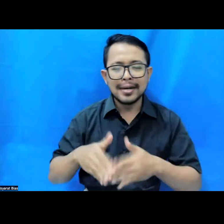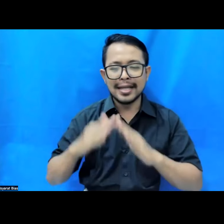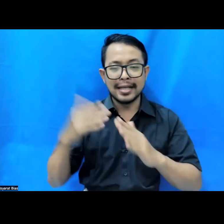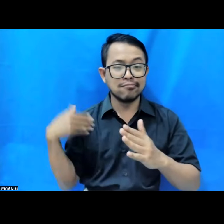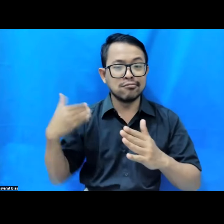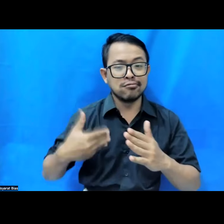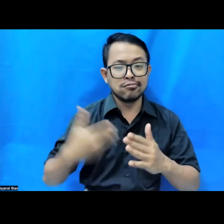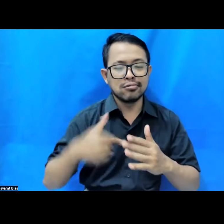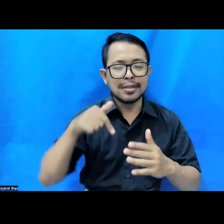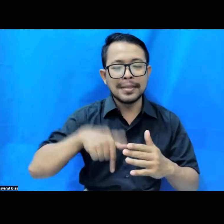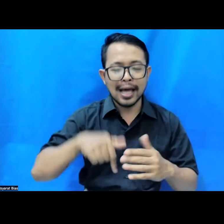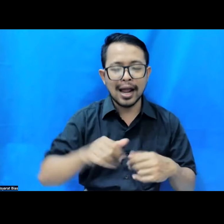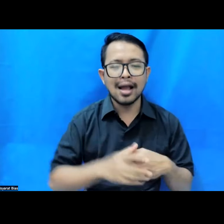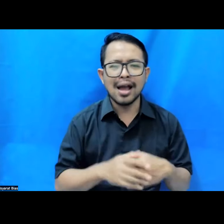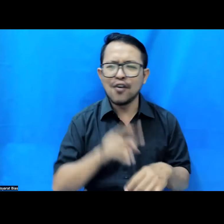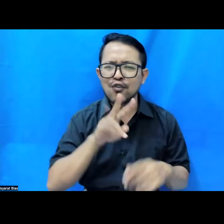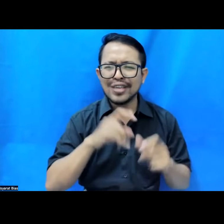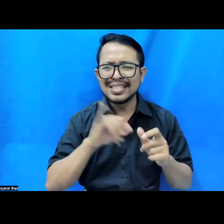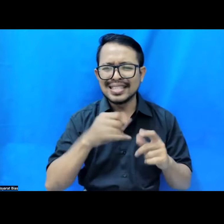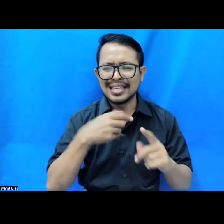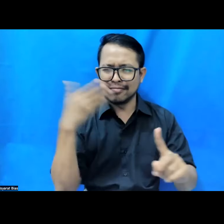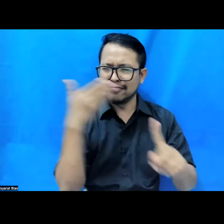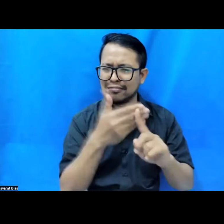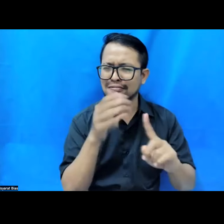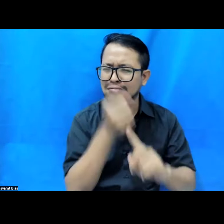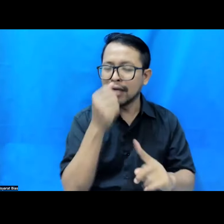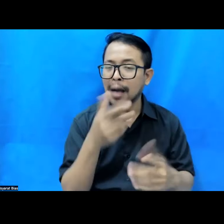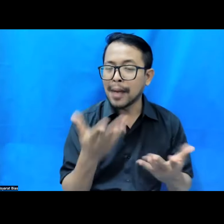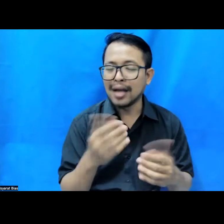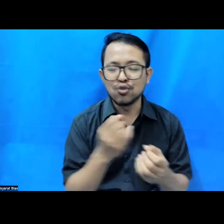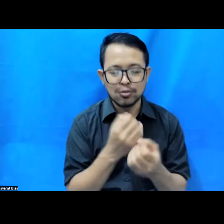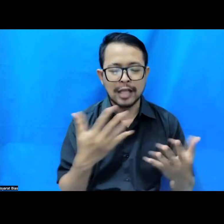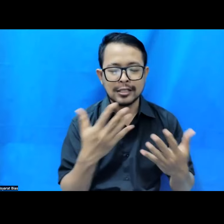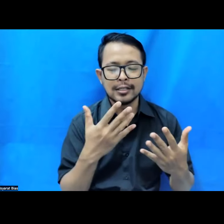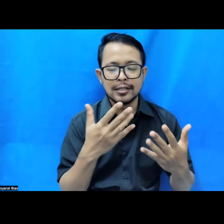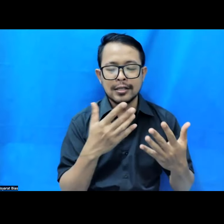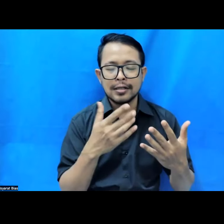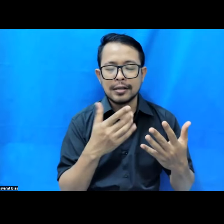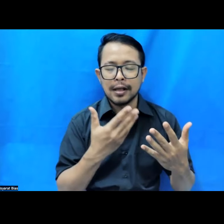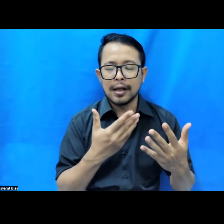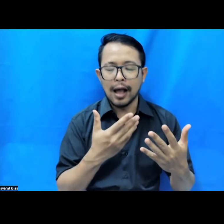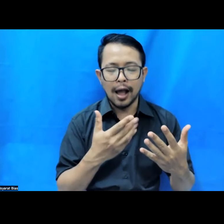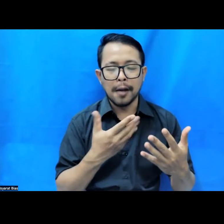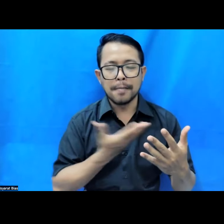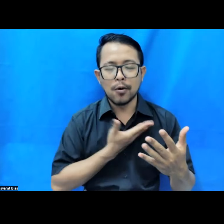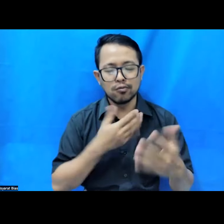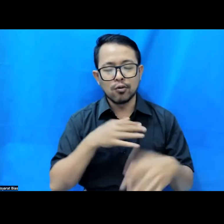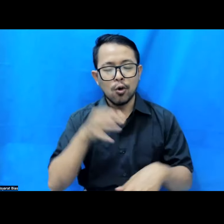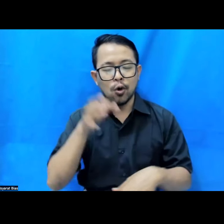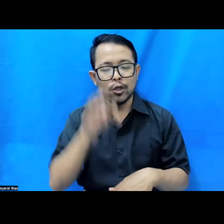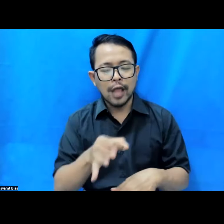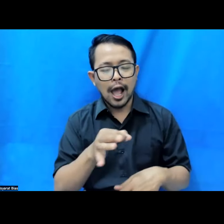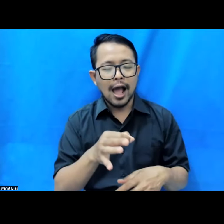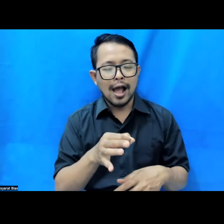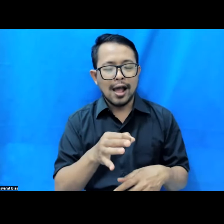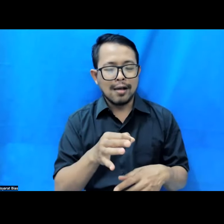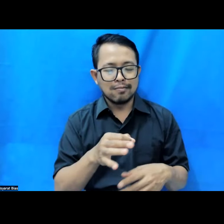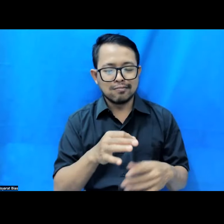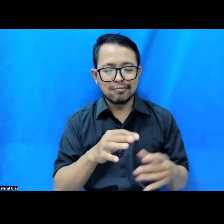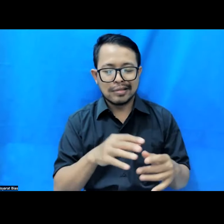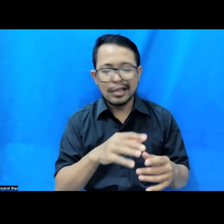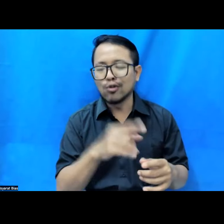our establishment till today, we have one vision that is quite clear. We want to encourage the development